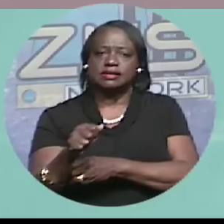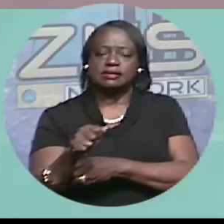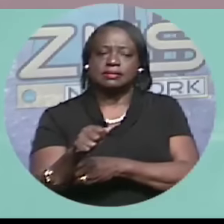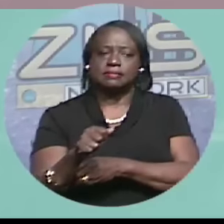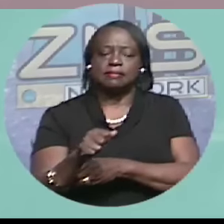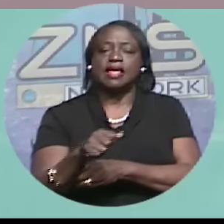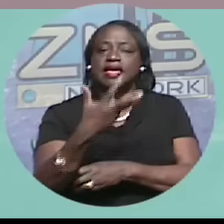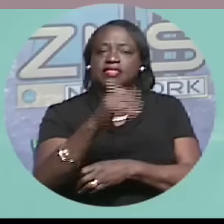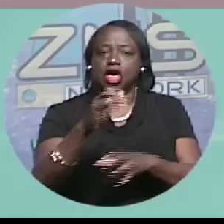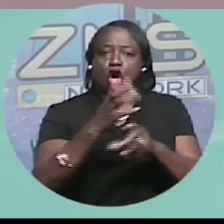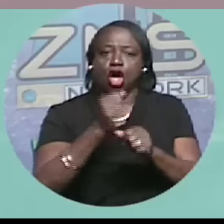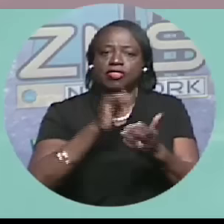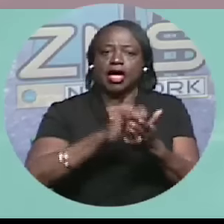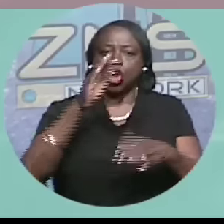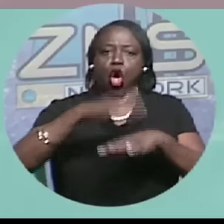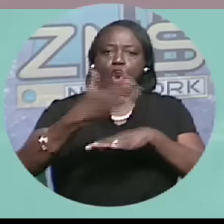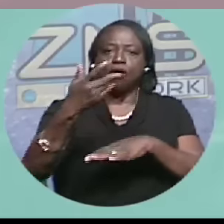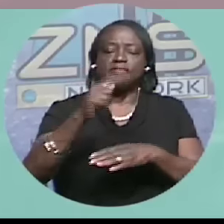off the street. We believe that